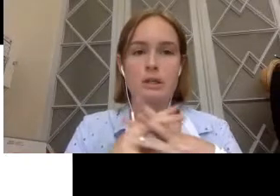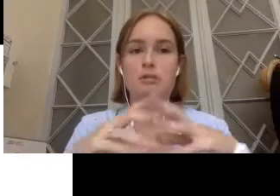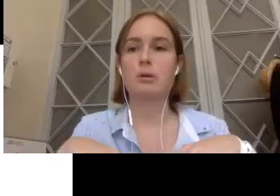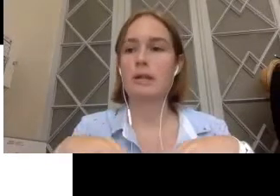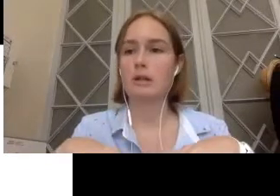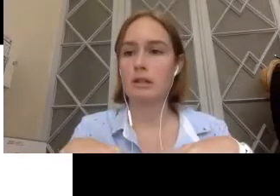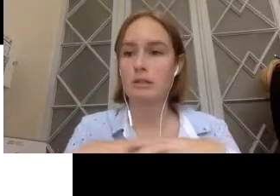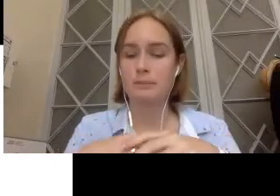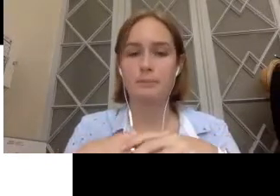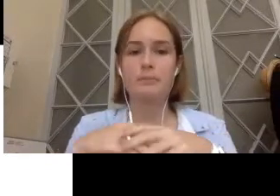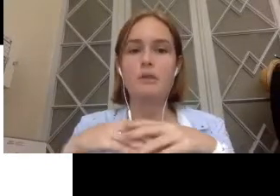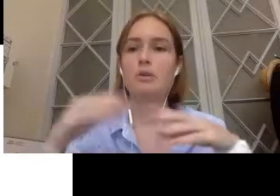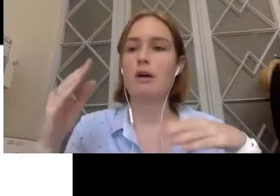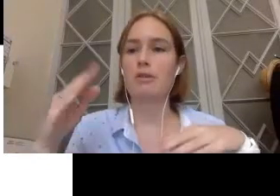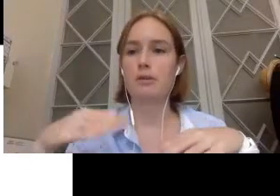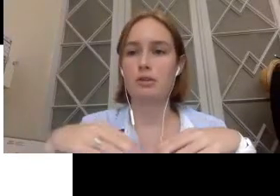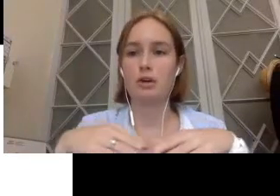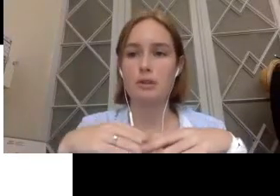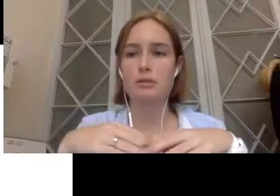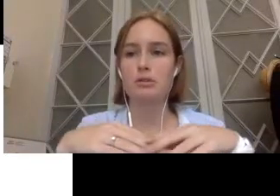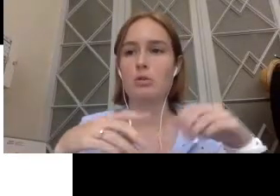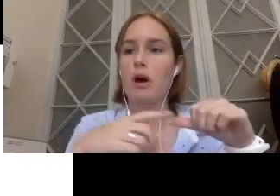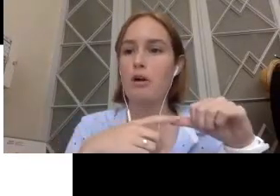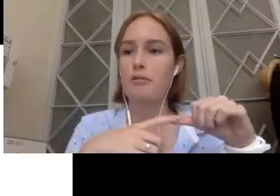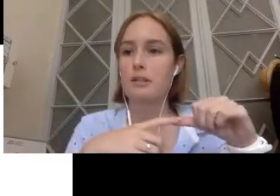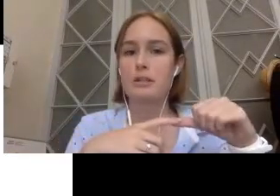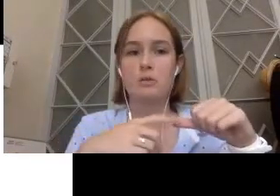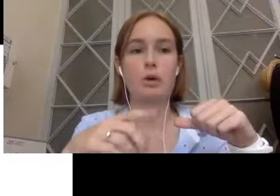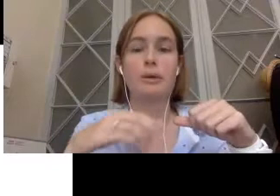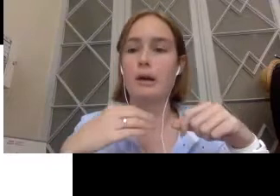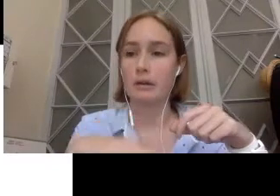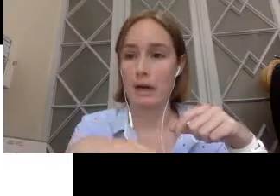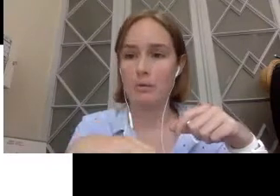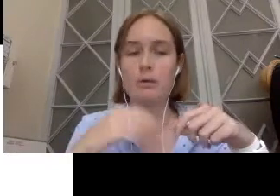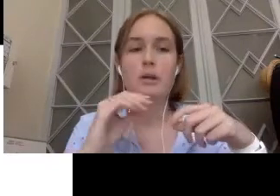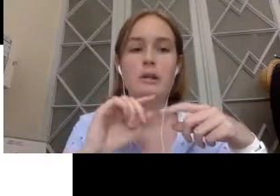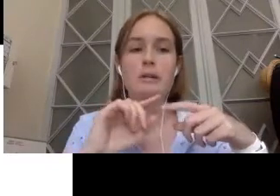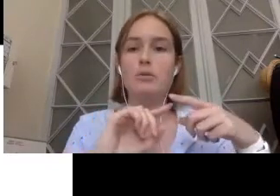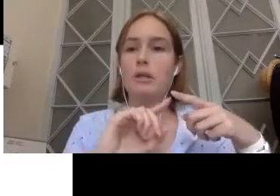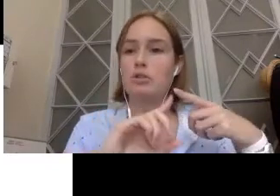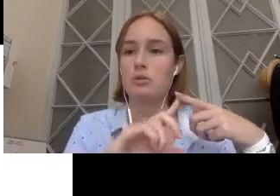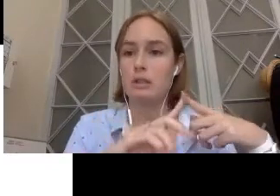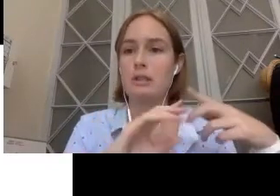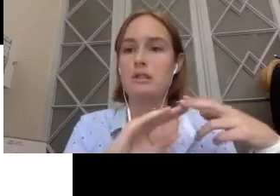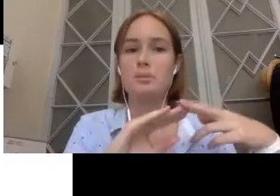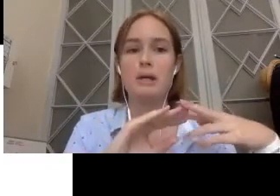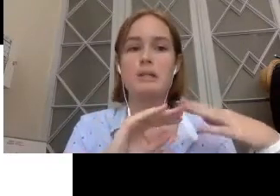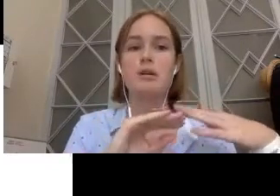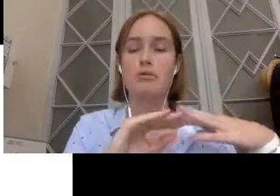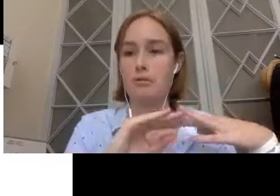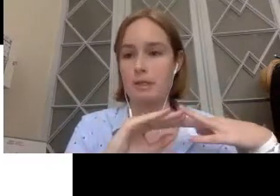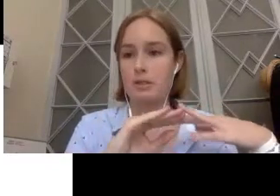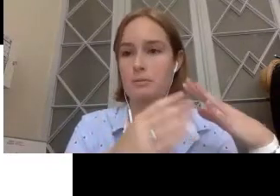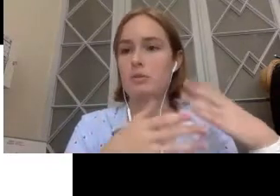interpretation, and if you click on it, you have various options. So off, it's where we are now. Then you can choose English, Spanish,